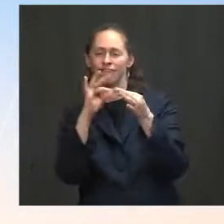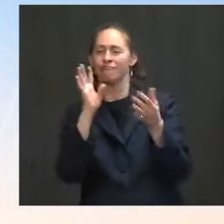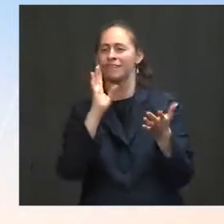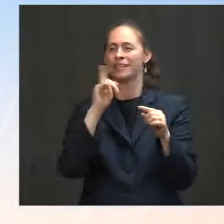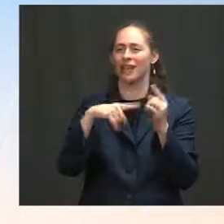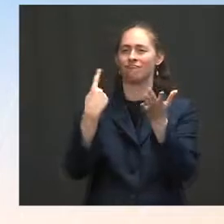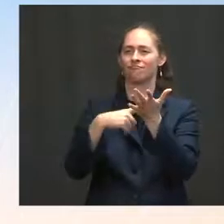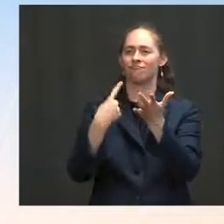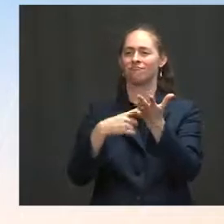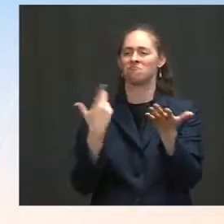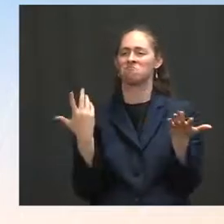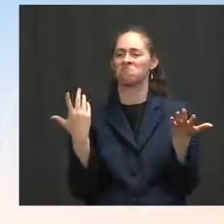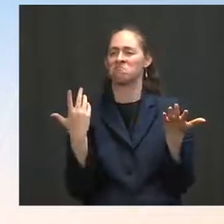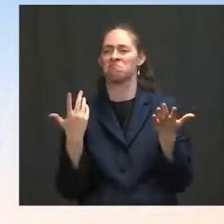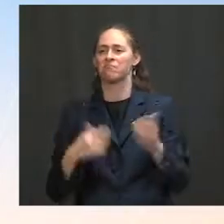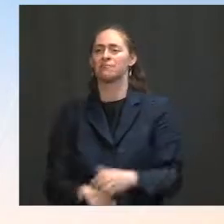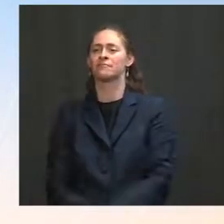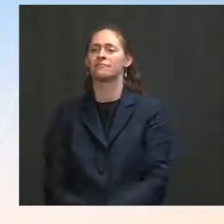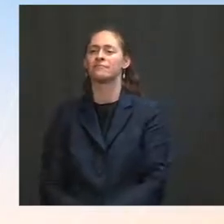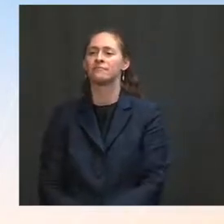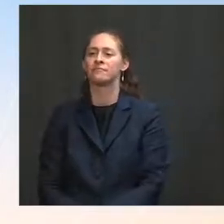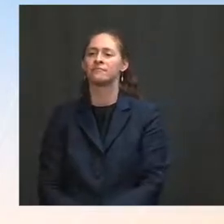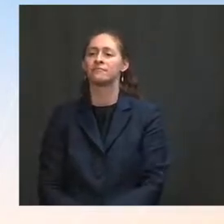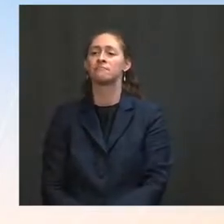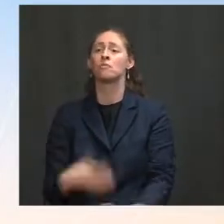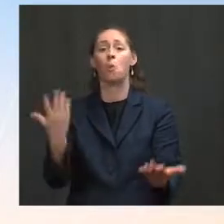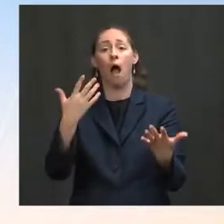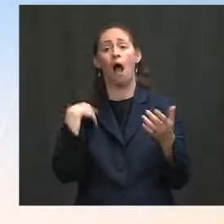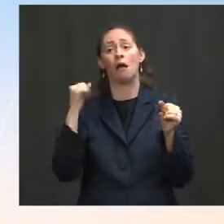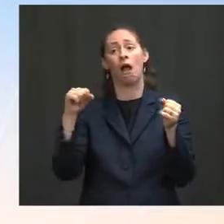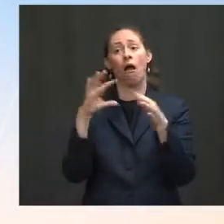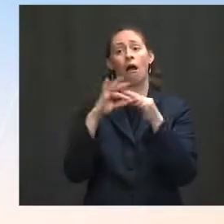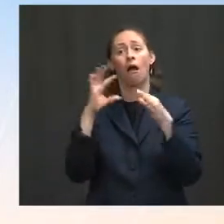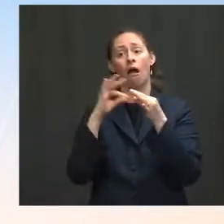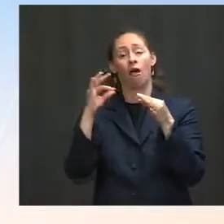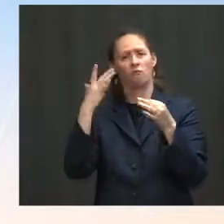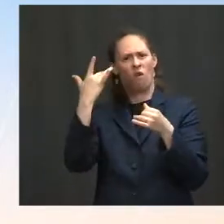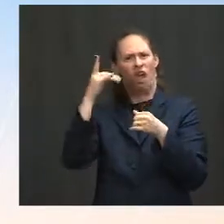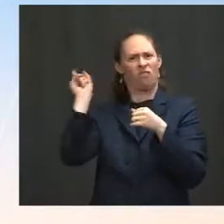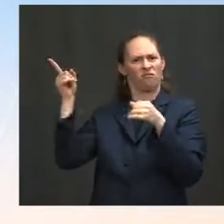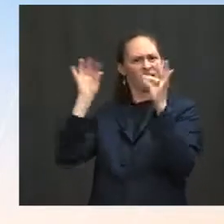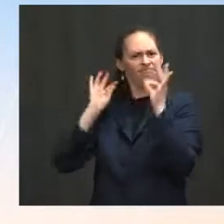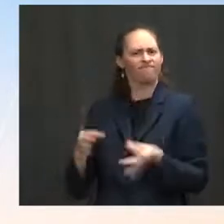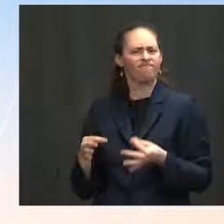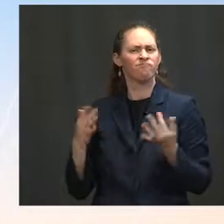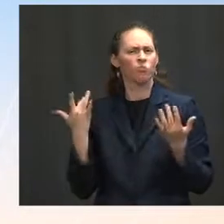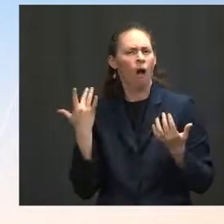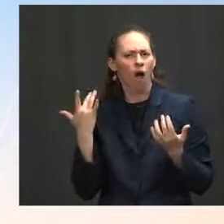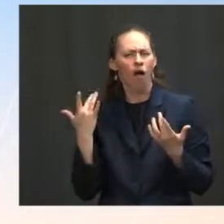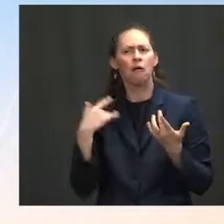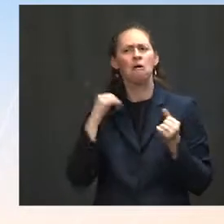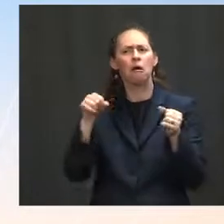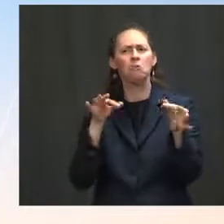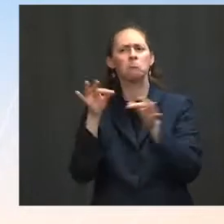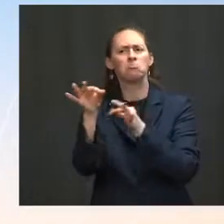against. I can reiterate, of course, why the president made the decision he made based on a clear-eyed assessment of what the impact could be. But